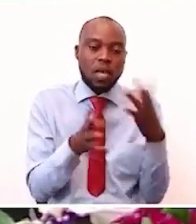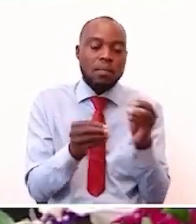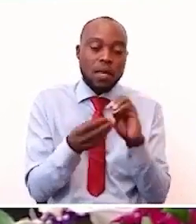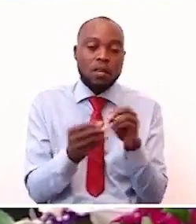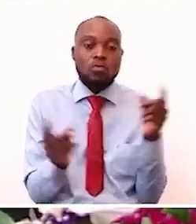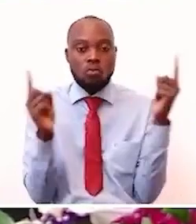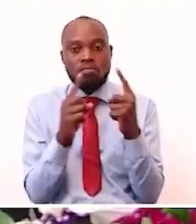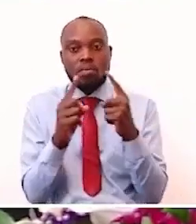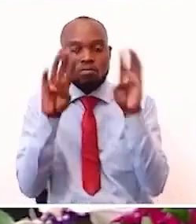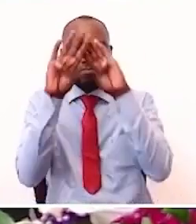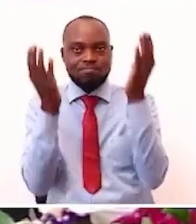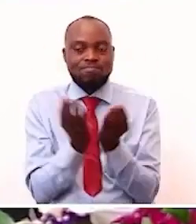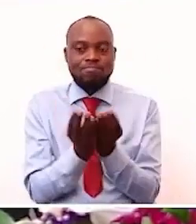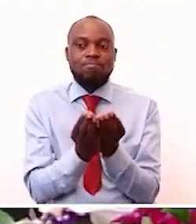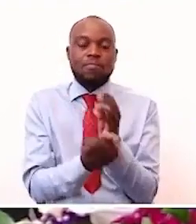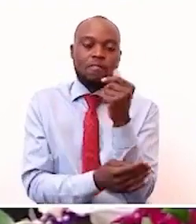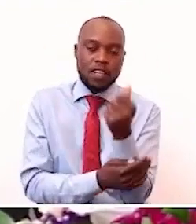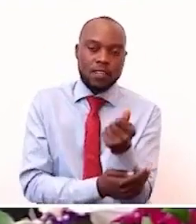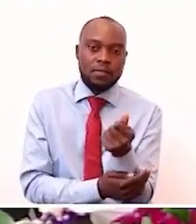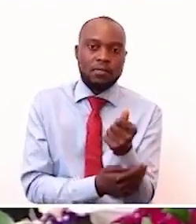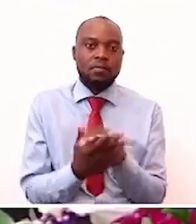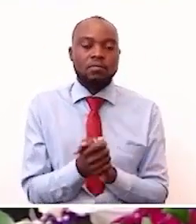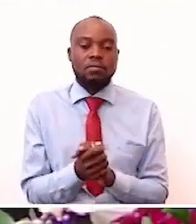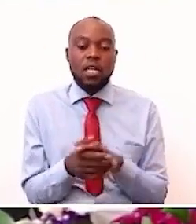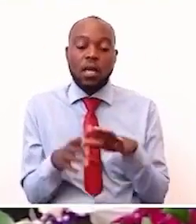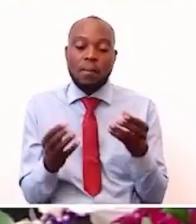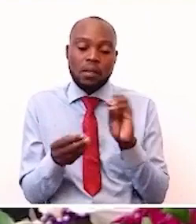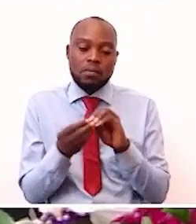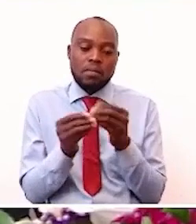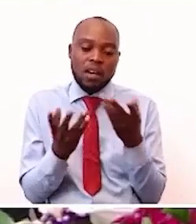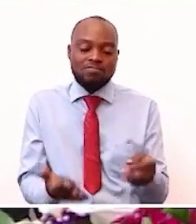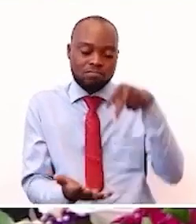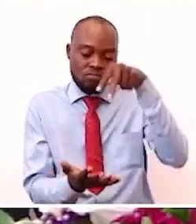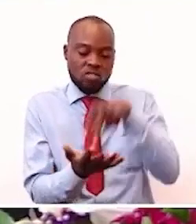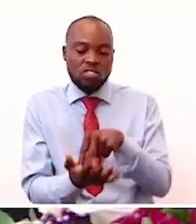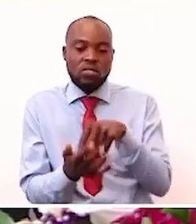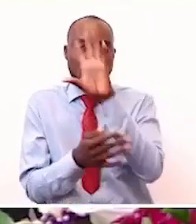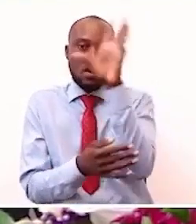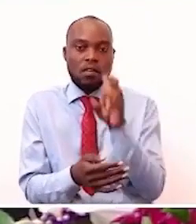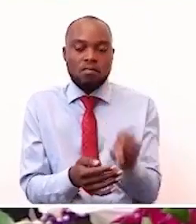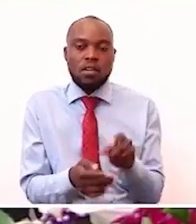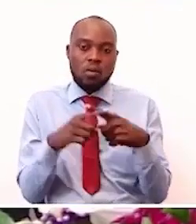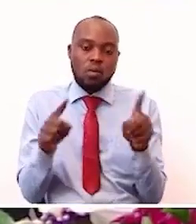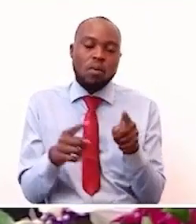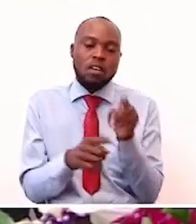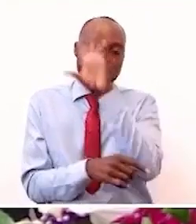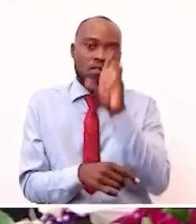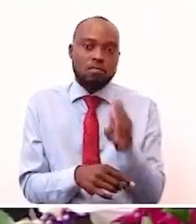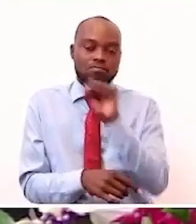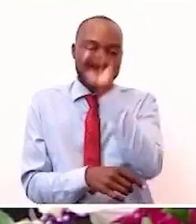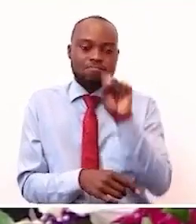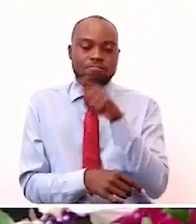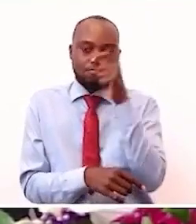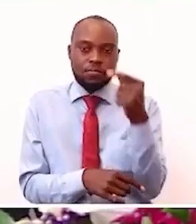confront global financial architecture, that will articulate the position of Africans and African states and African